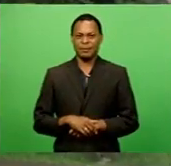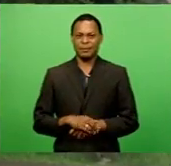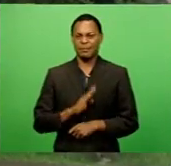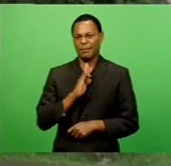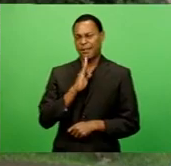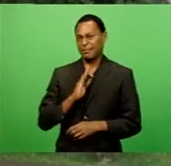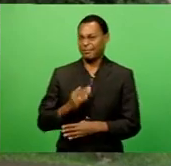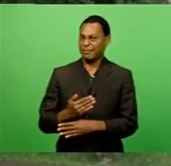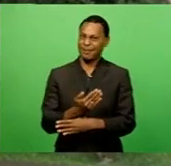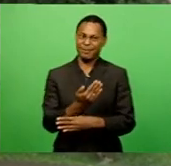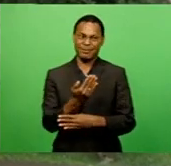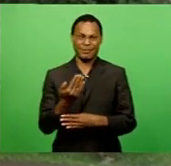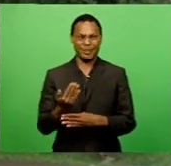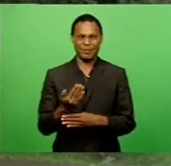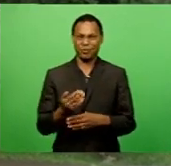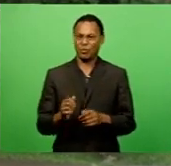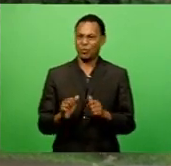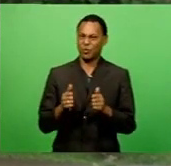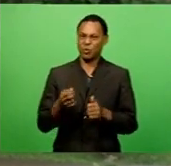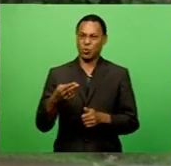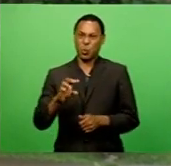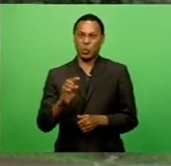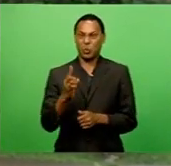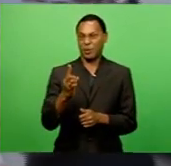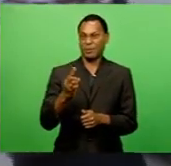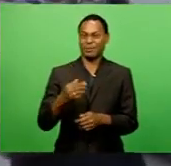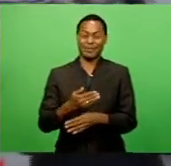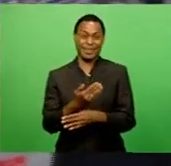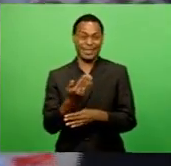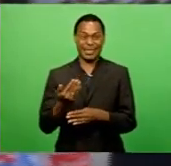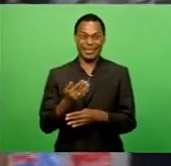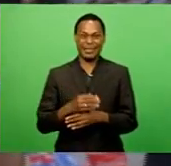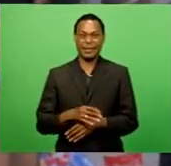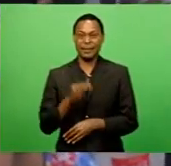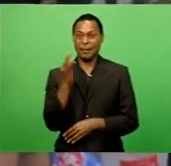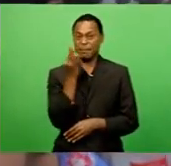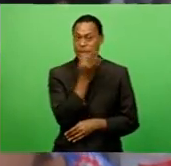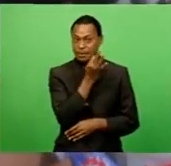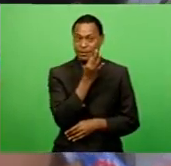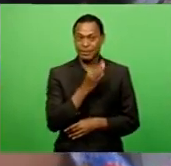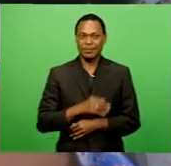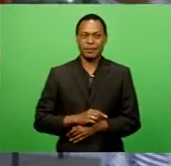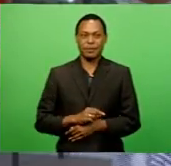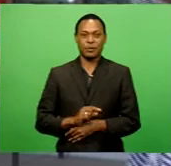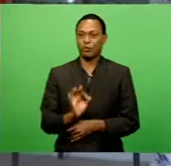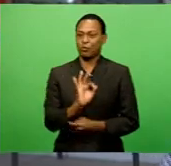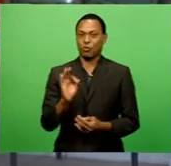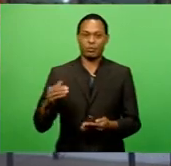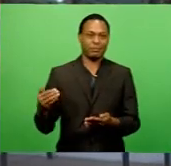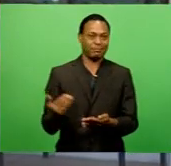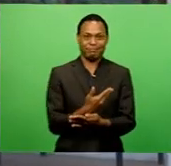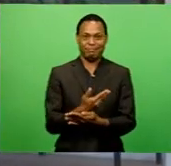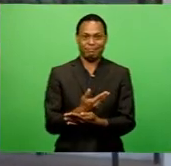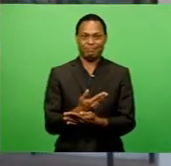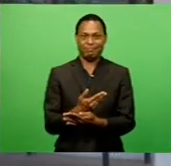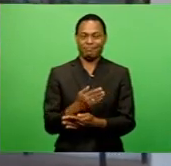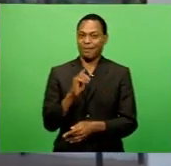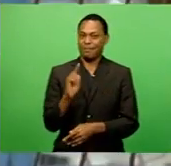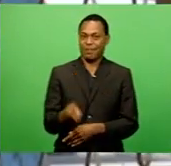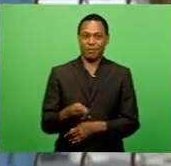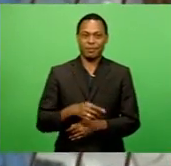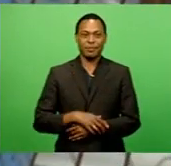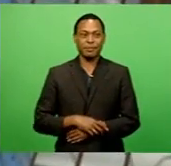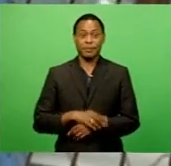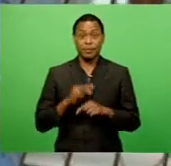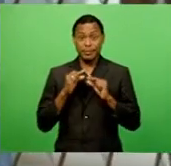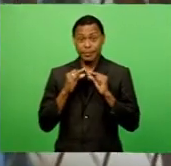as we are ending our 21 days fasting today, but we were not permitted to go inside the church. Church pastor Ami Chand,